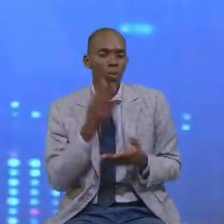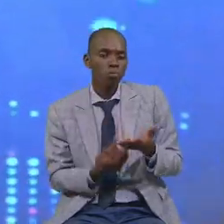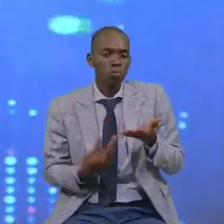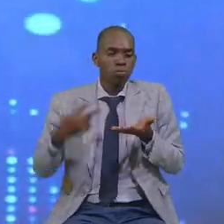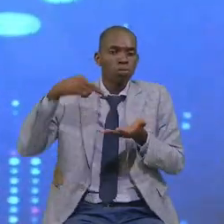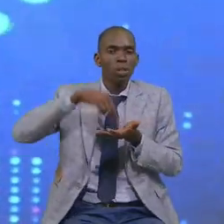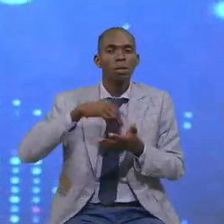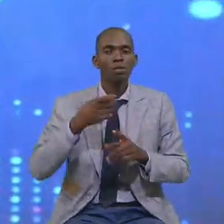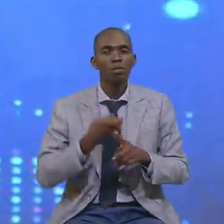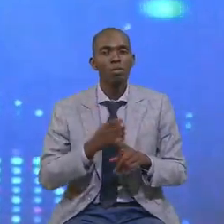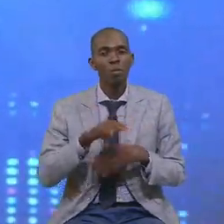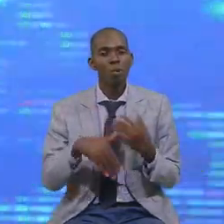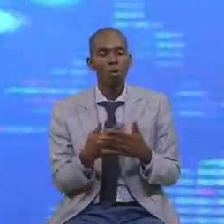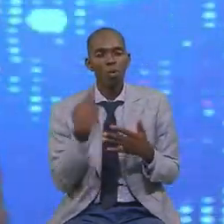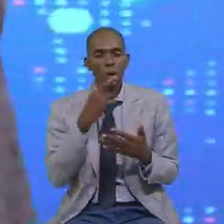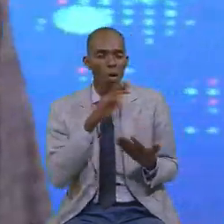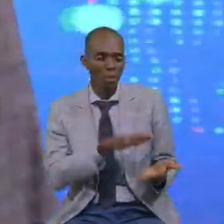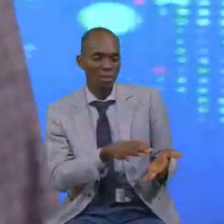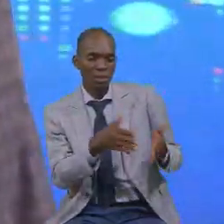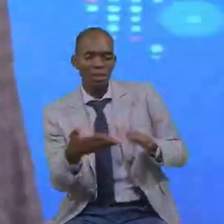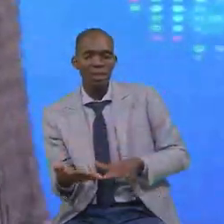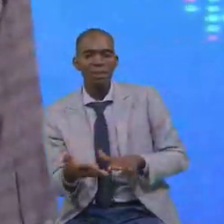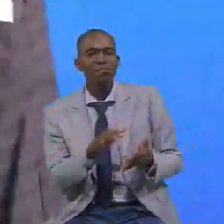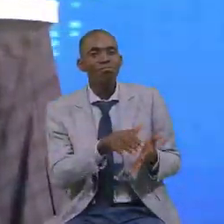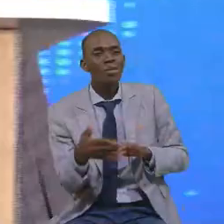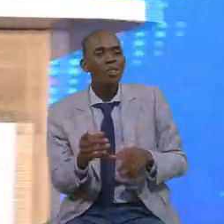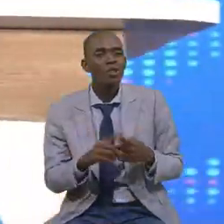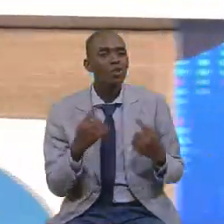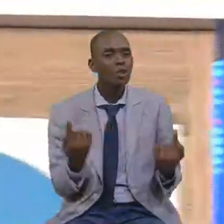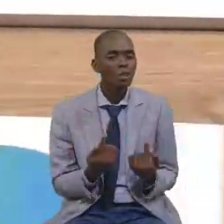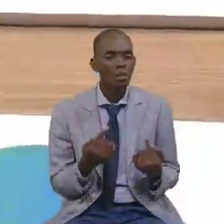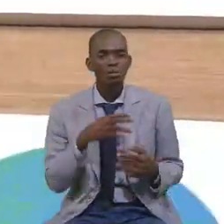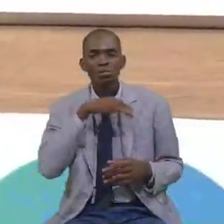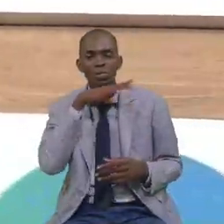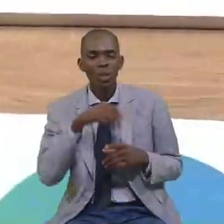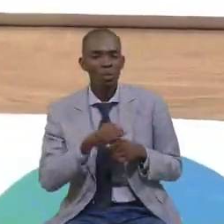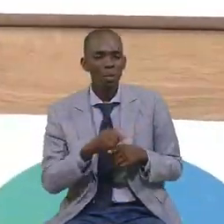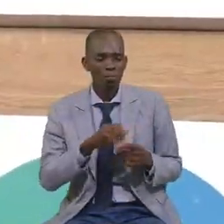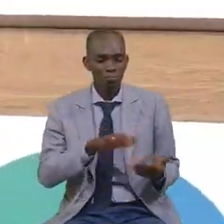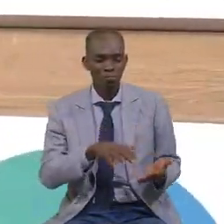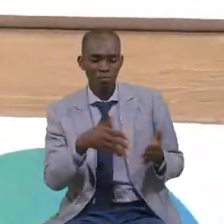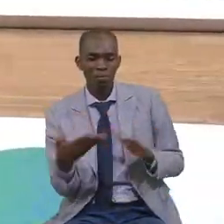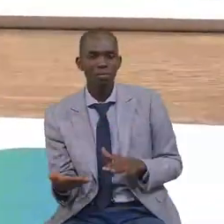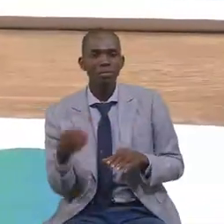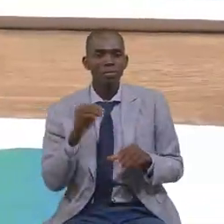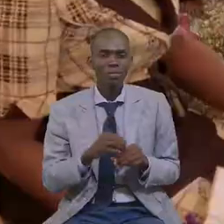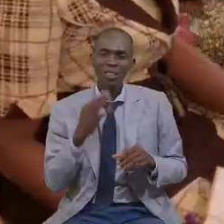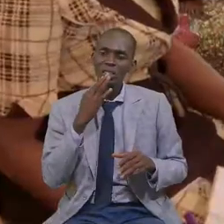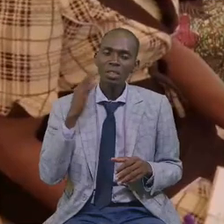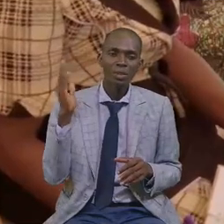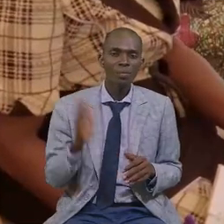are dead. They are dead in sins and trespasses. They are dead in evil